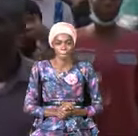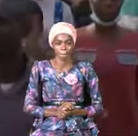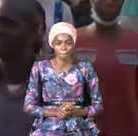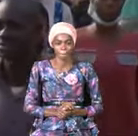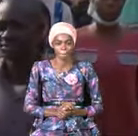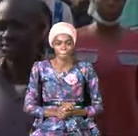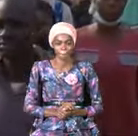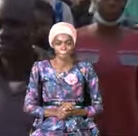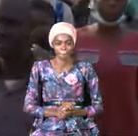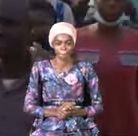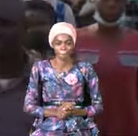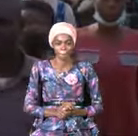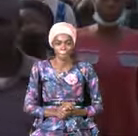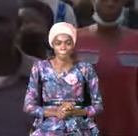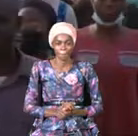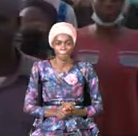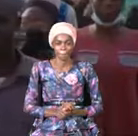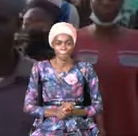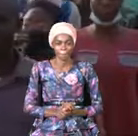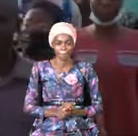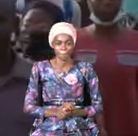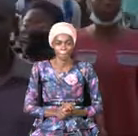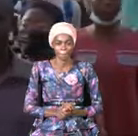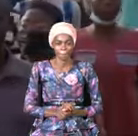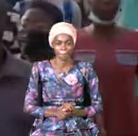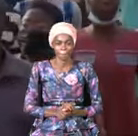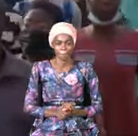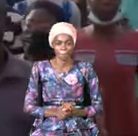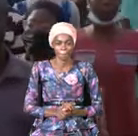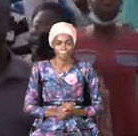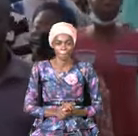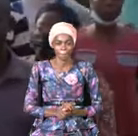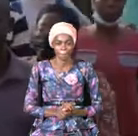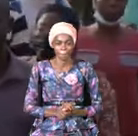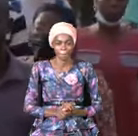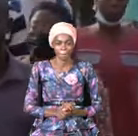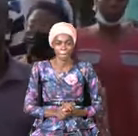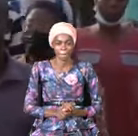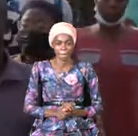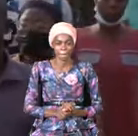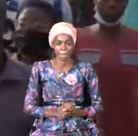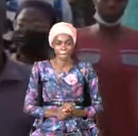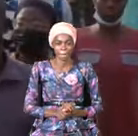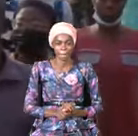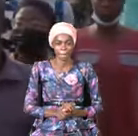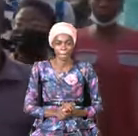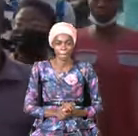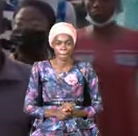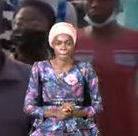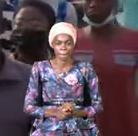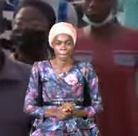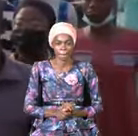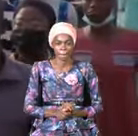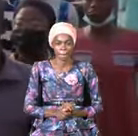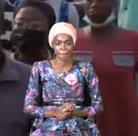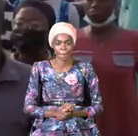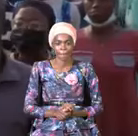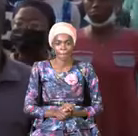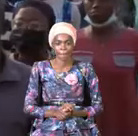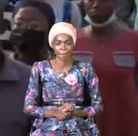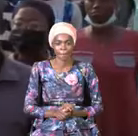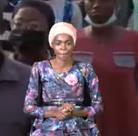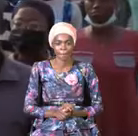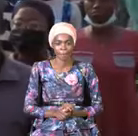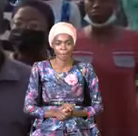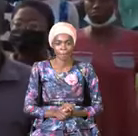After the introduction, the convener and his guests will be allowed to take their leave to prepare and